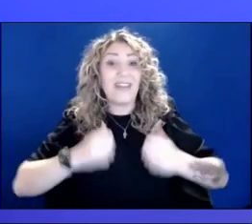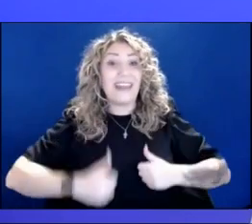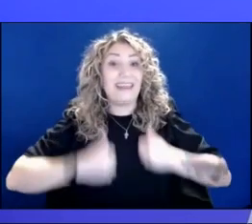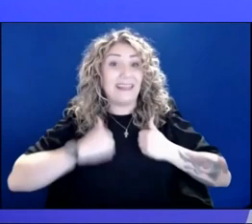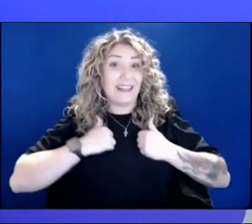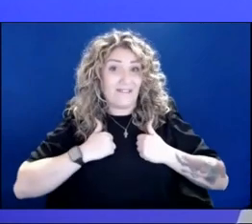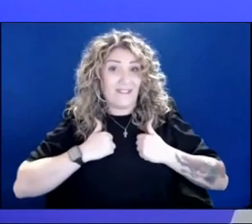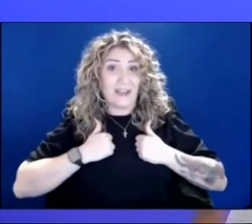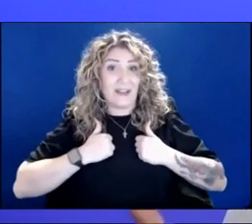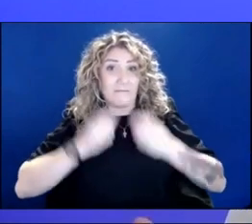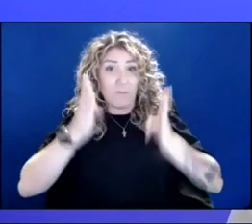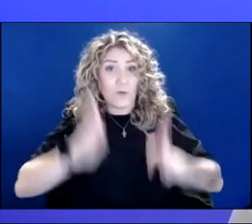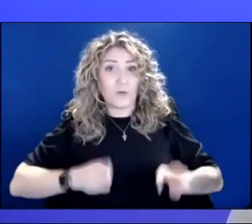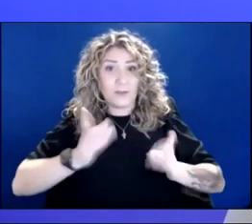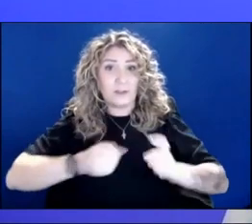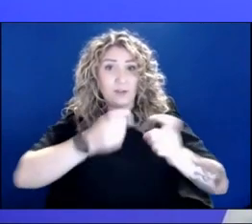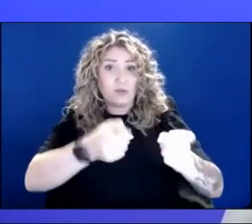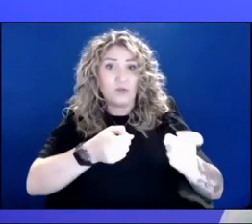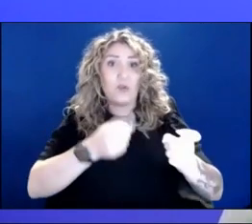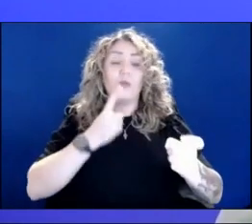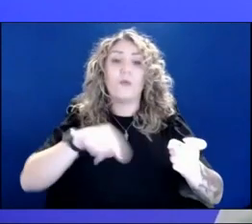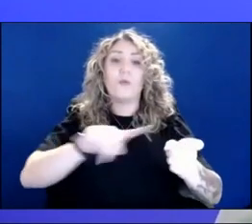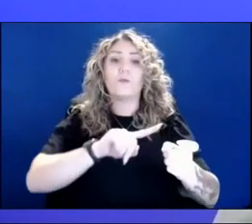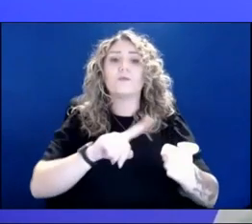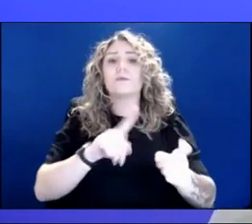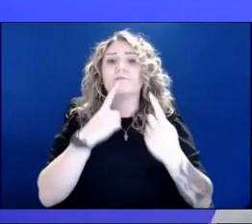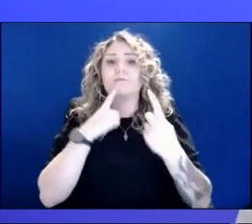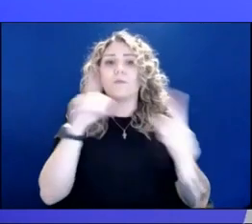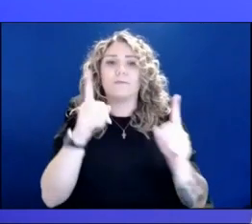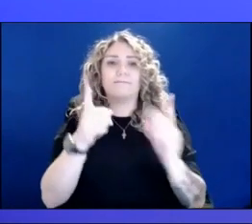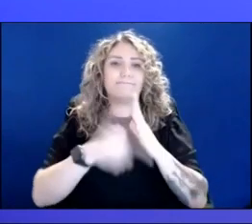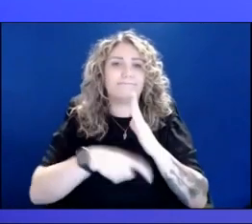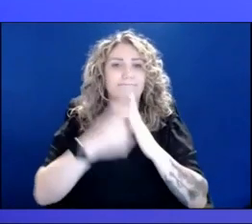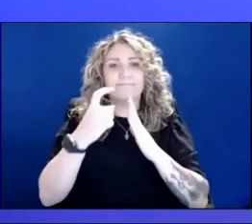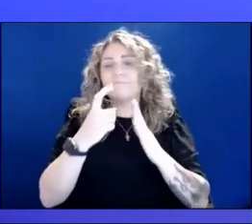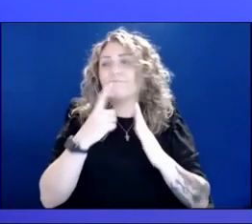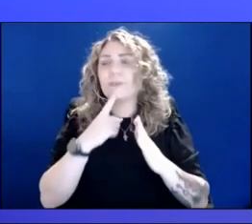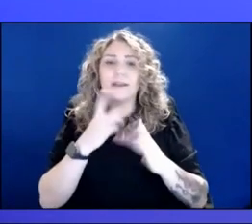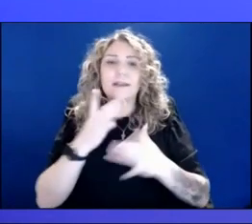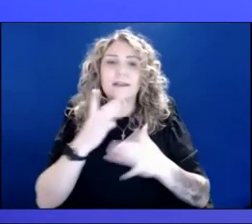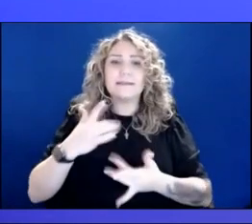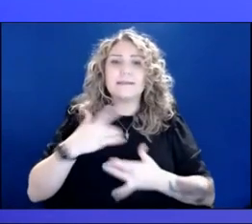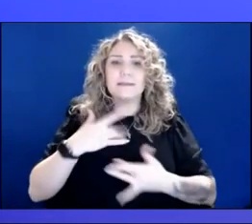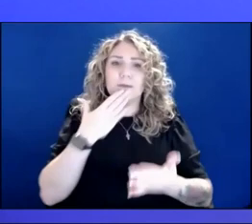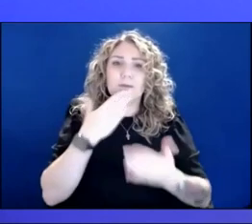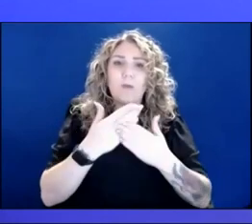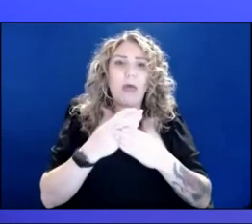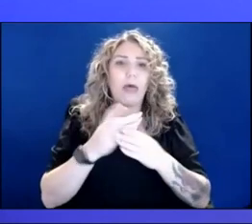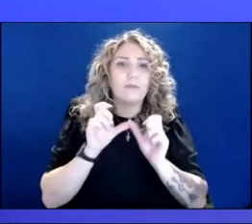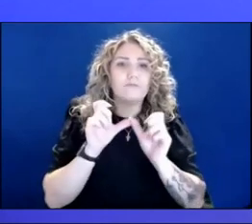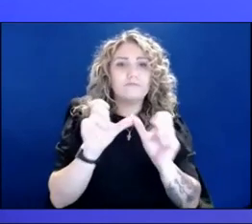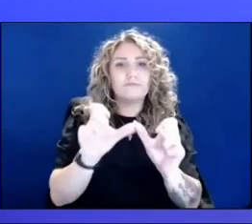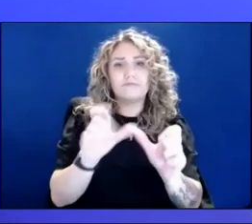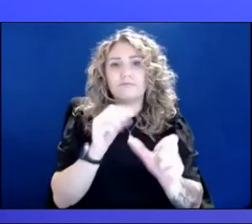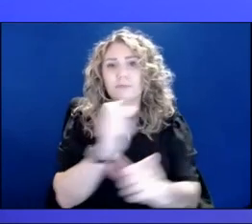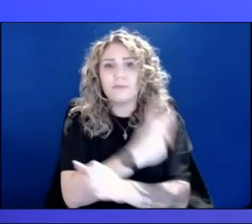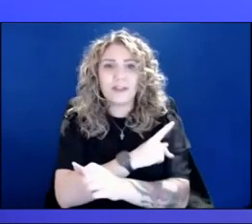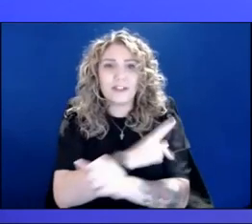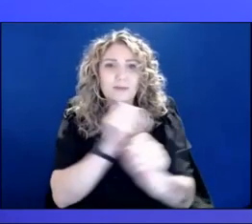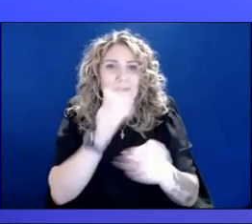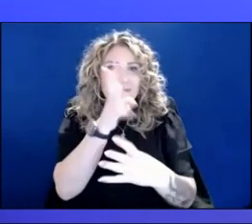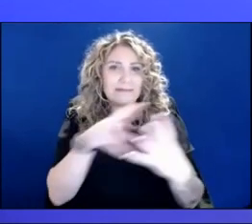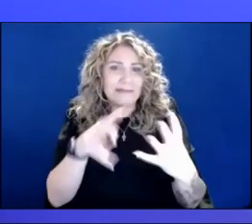living donors work right away. They tend to do well longer, and patients can schedule the surgery. So all